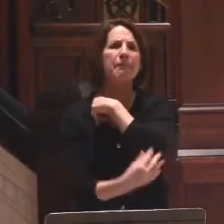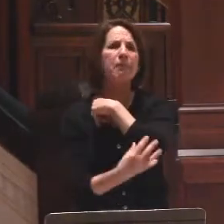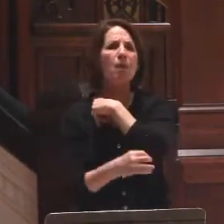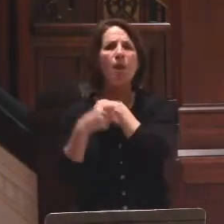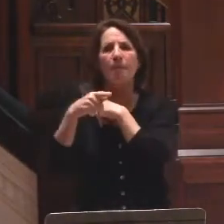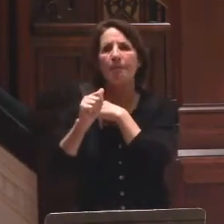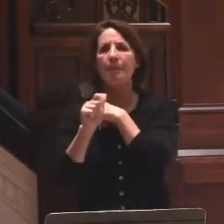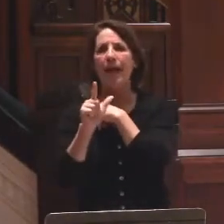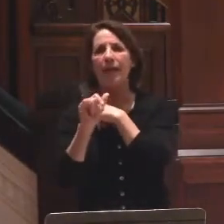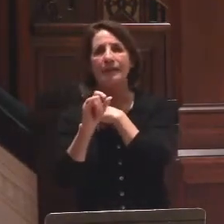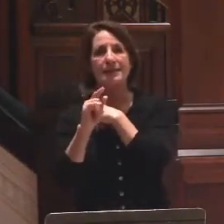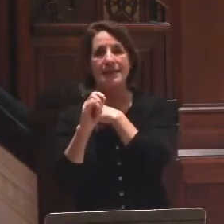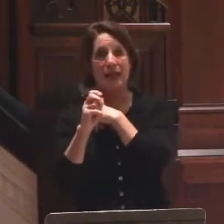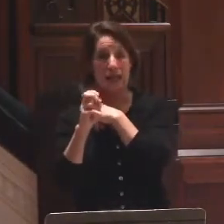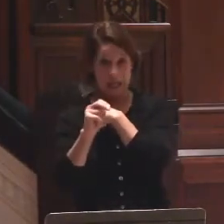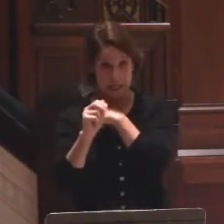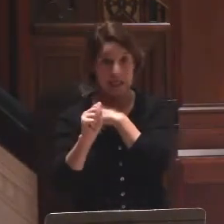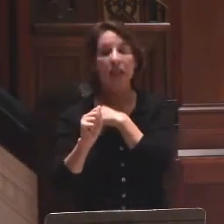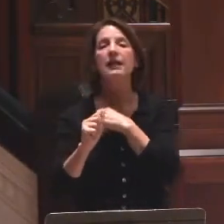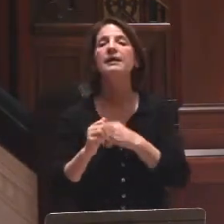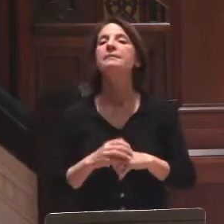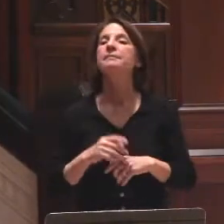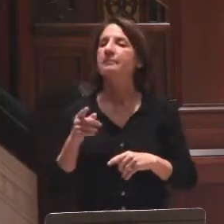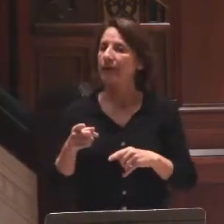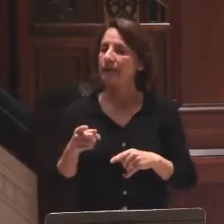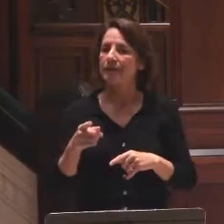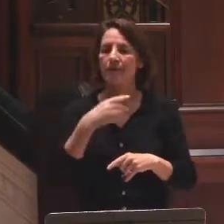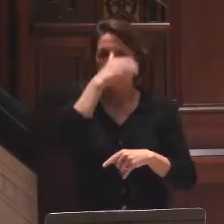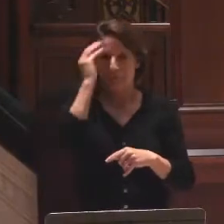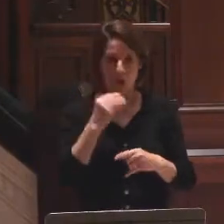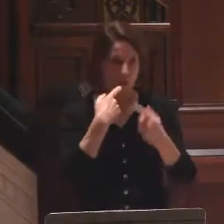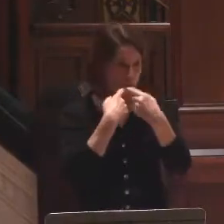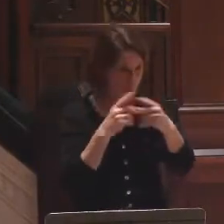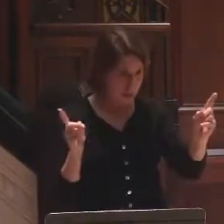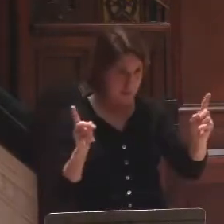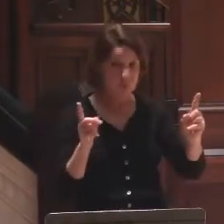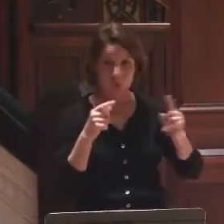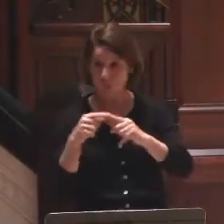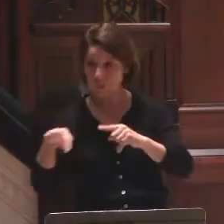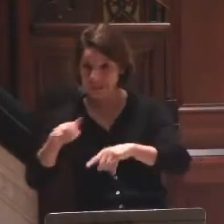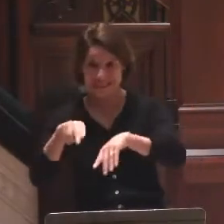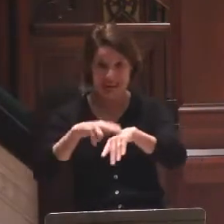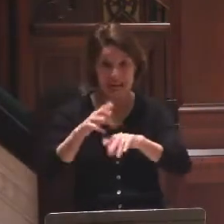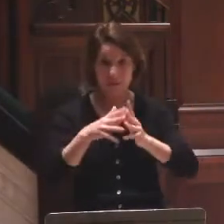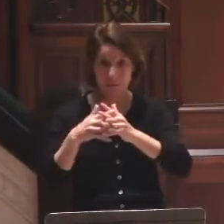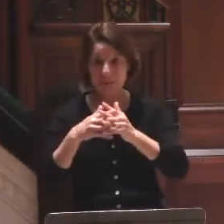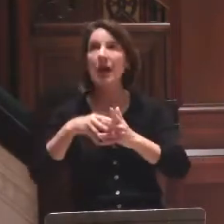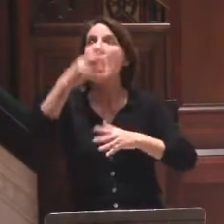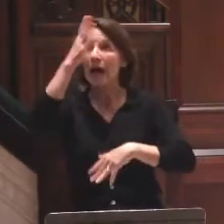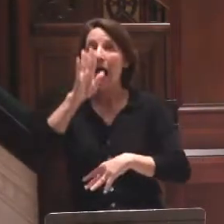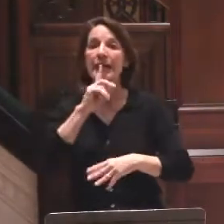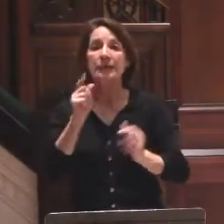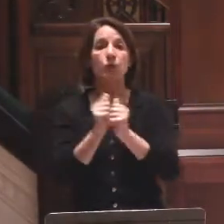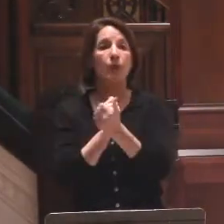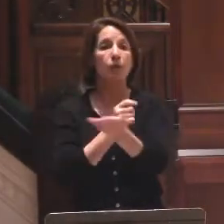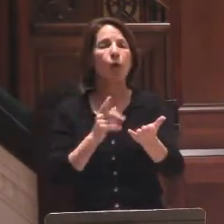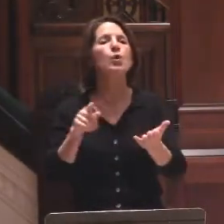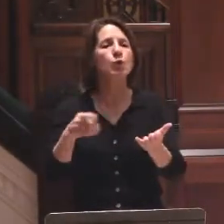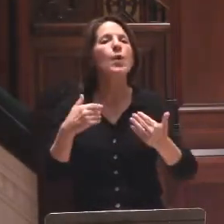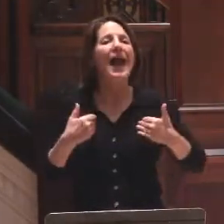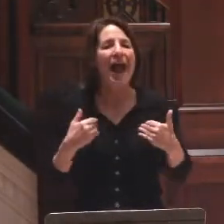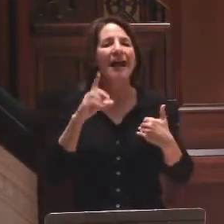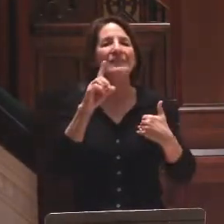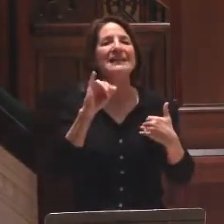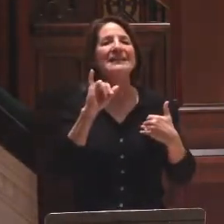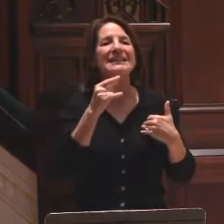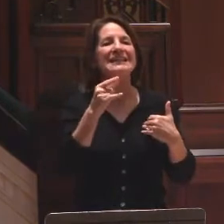occupied country. And Mary proclaimed to the Native Americans, God is with you. You have dignity. You count.